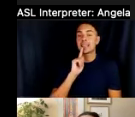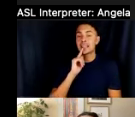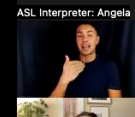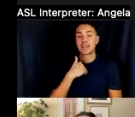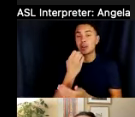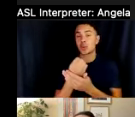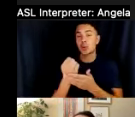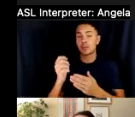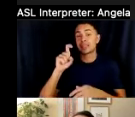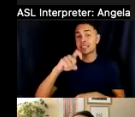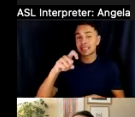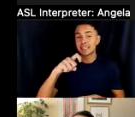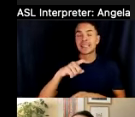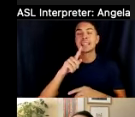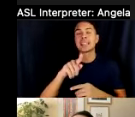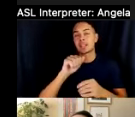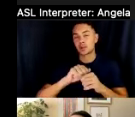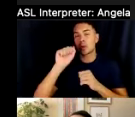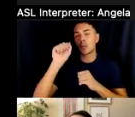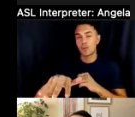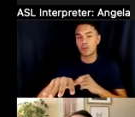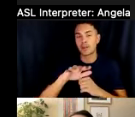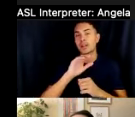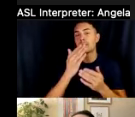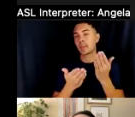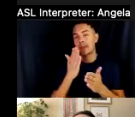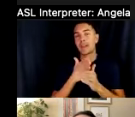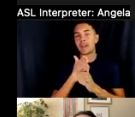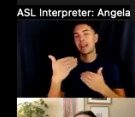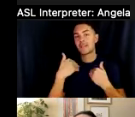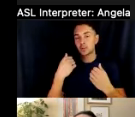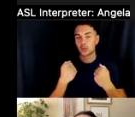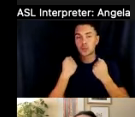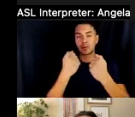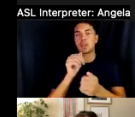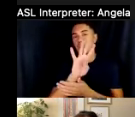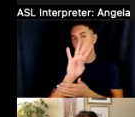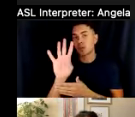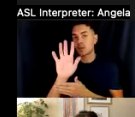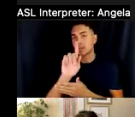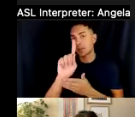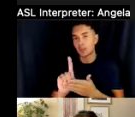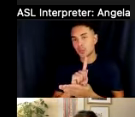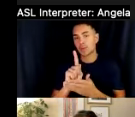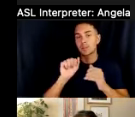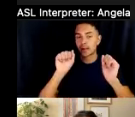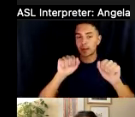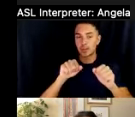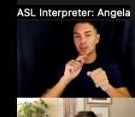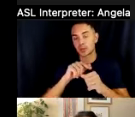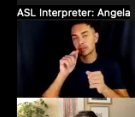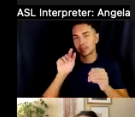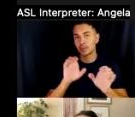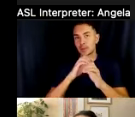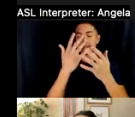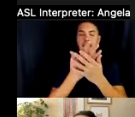needed, and they can just drop in maybe after having driven, 4 or 5 hours, and be able to conduct that exam.